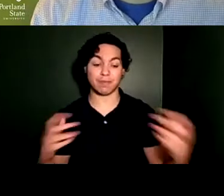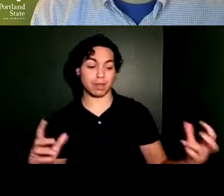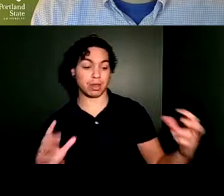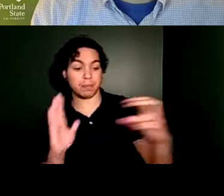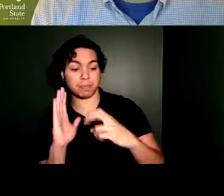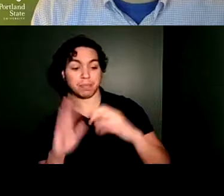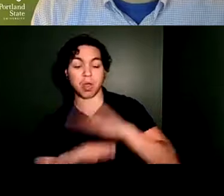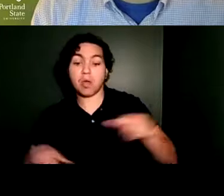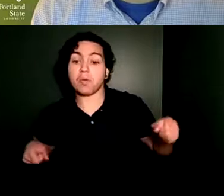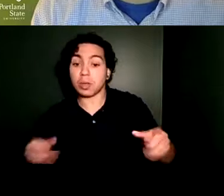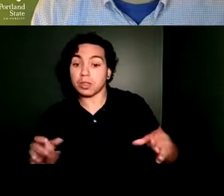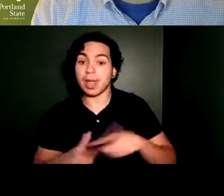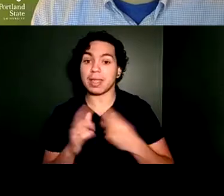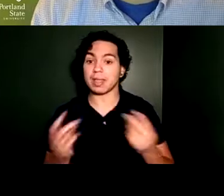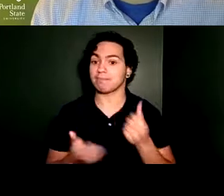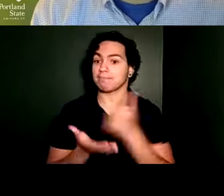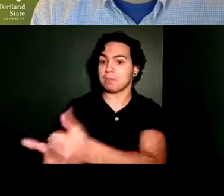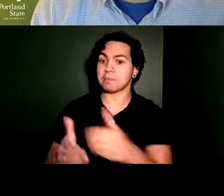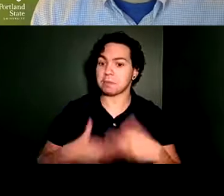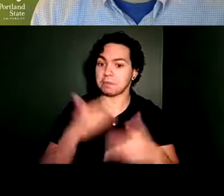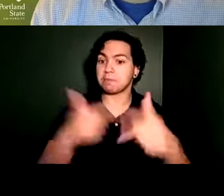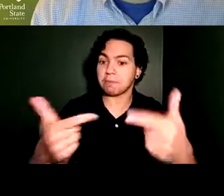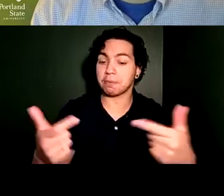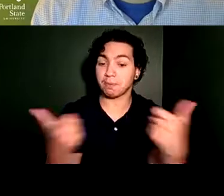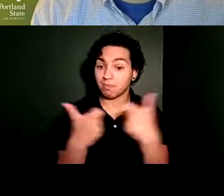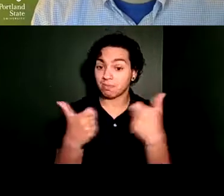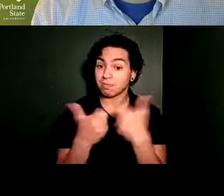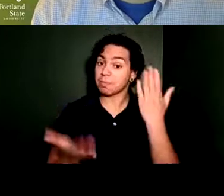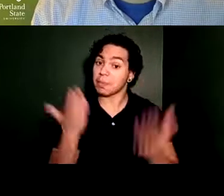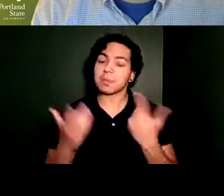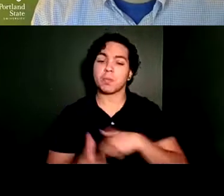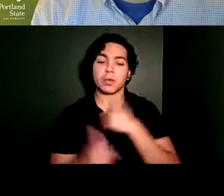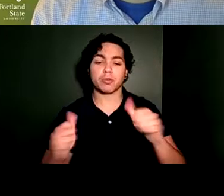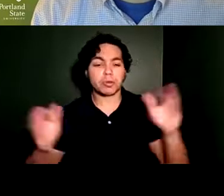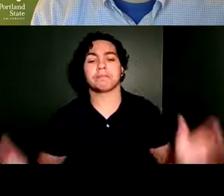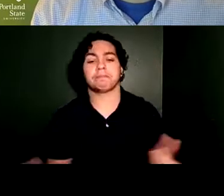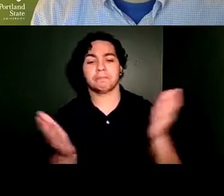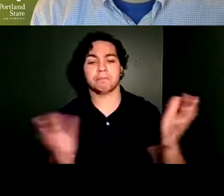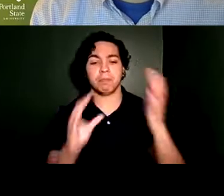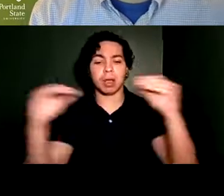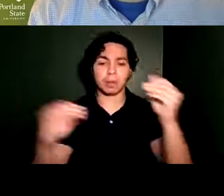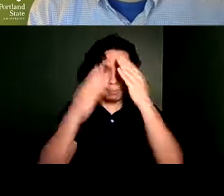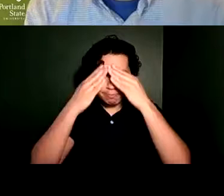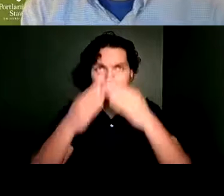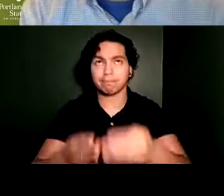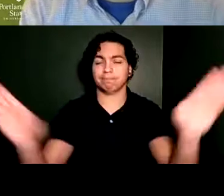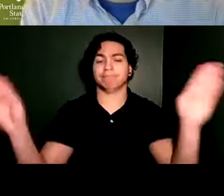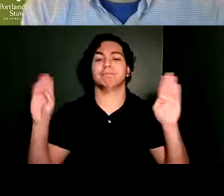we're interested in that and really pushing our partners to start to work in those directions. Okay,